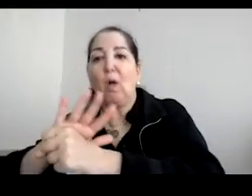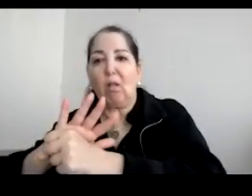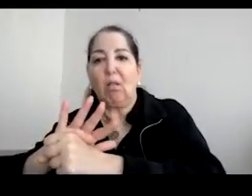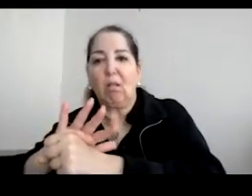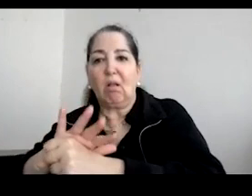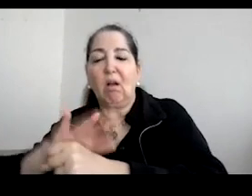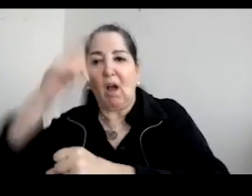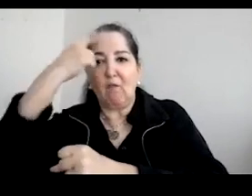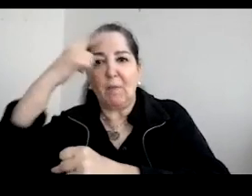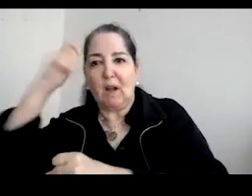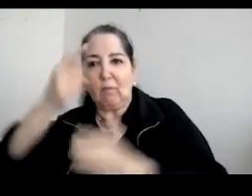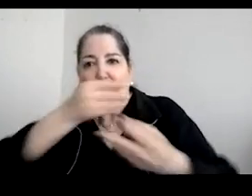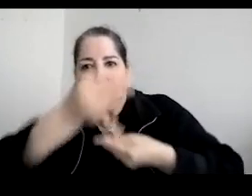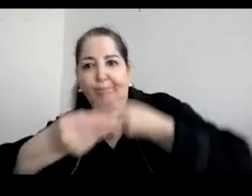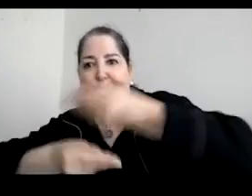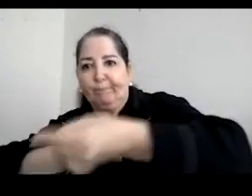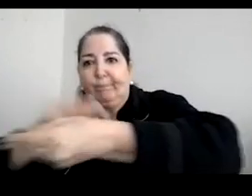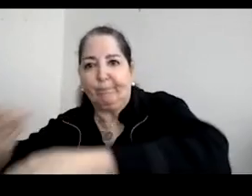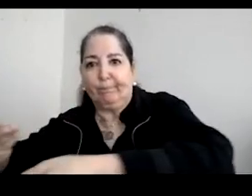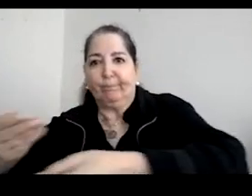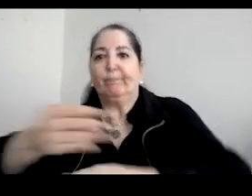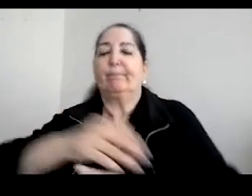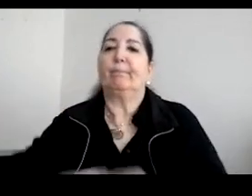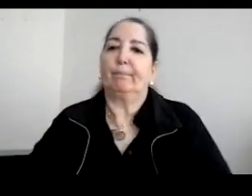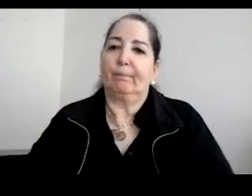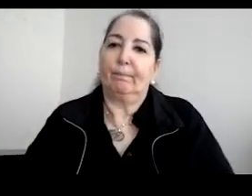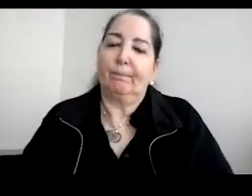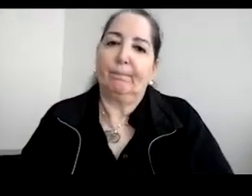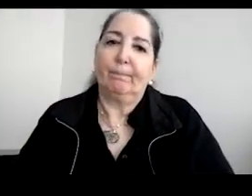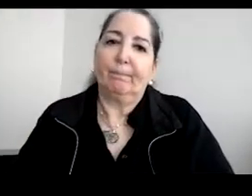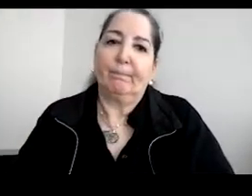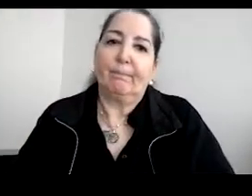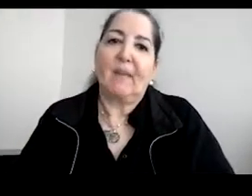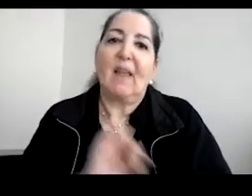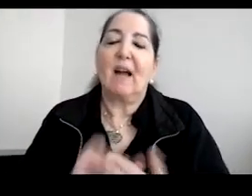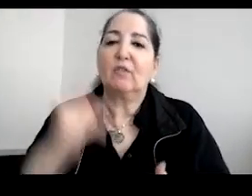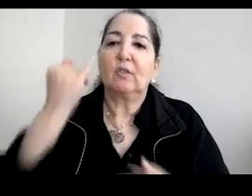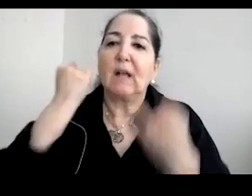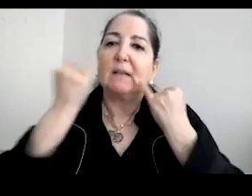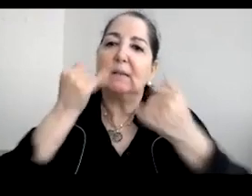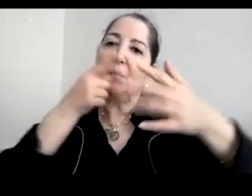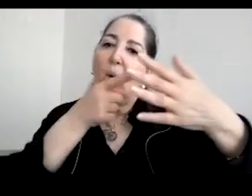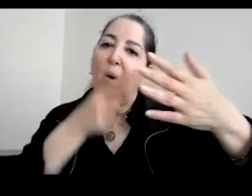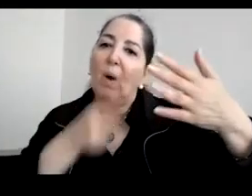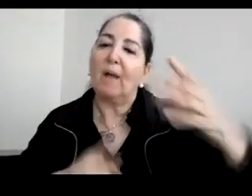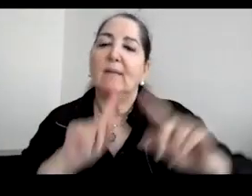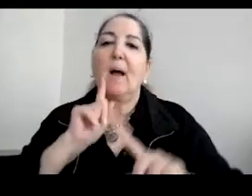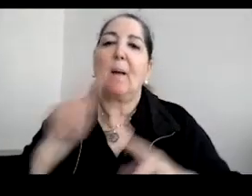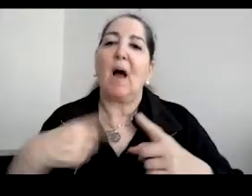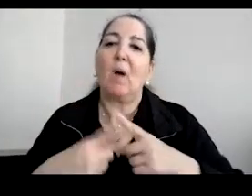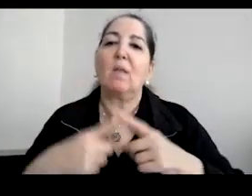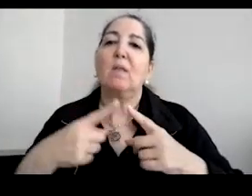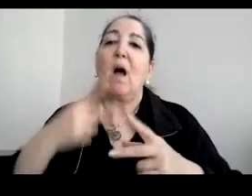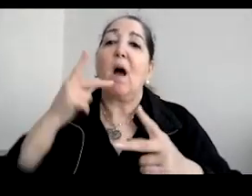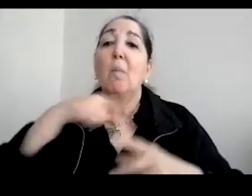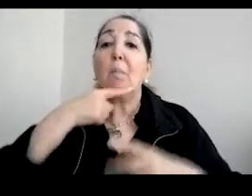in that sector. Okay, so that's just table setting, talking about how the public health crisis has